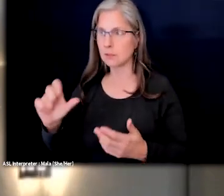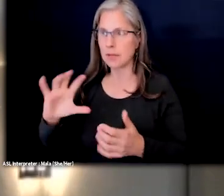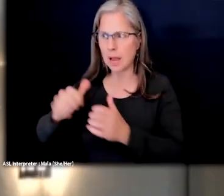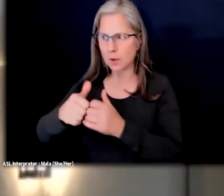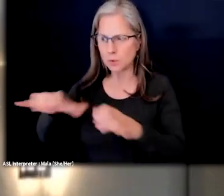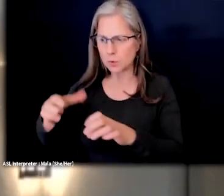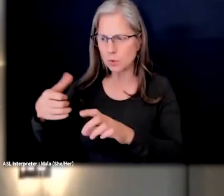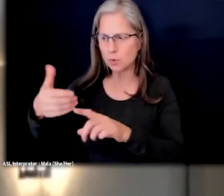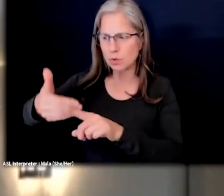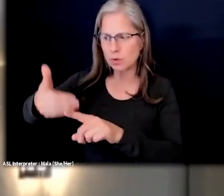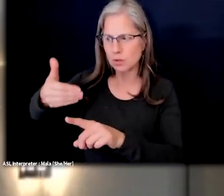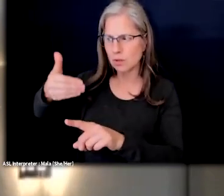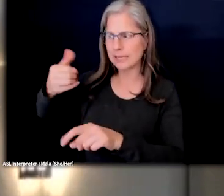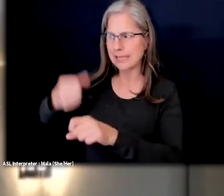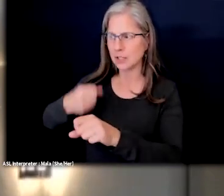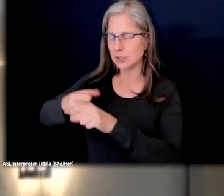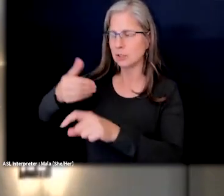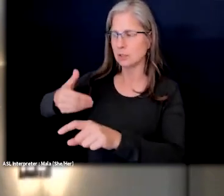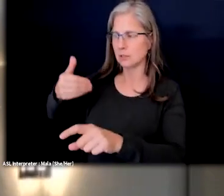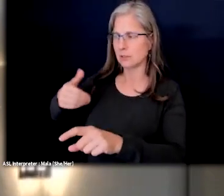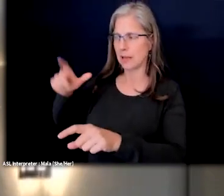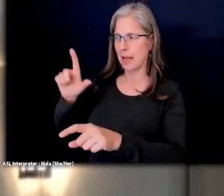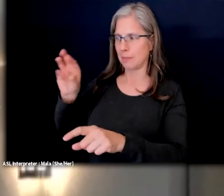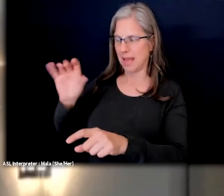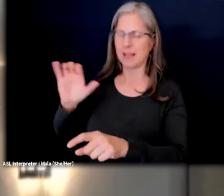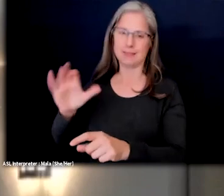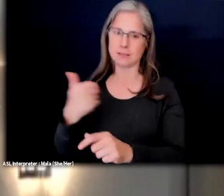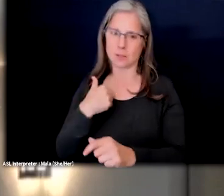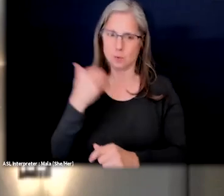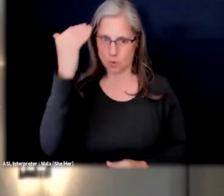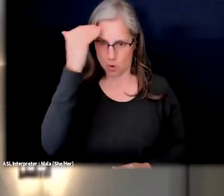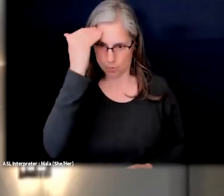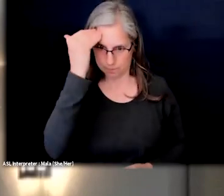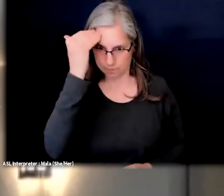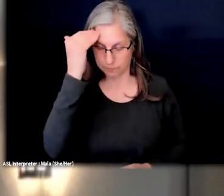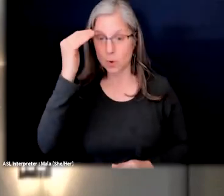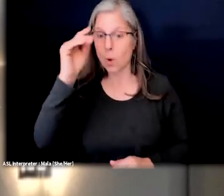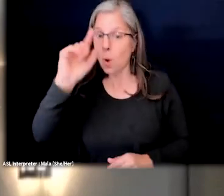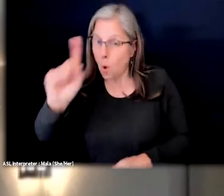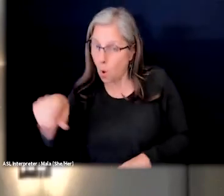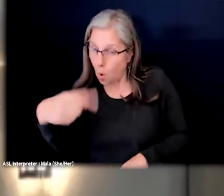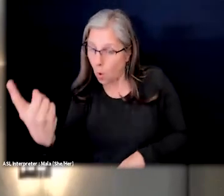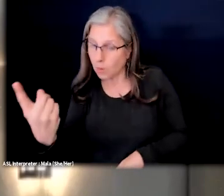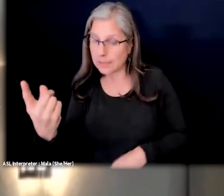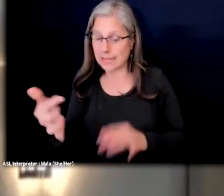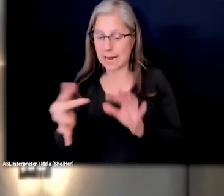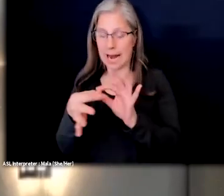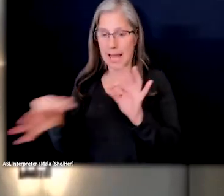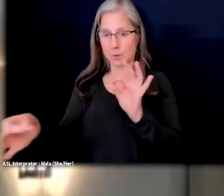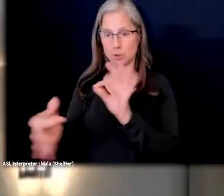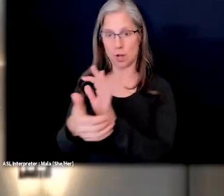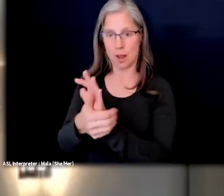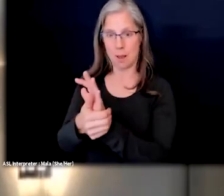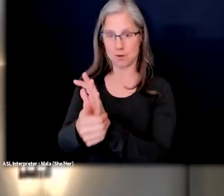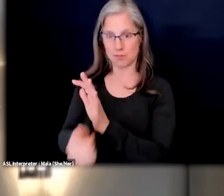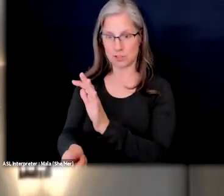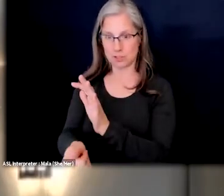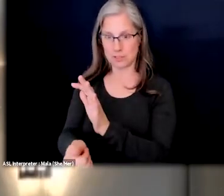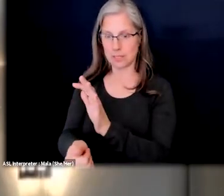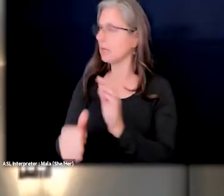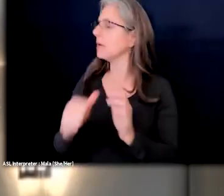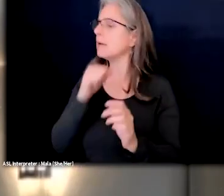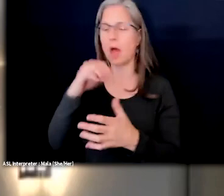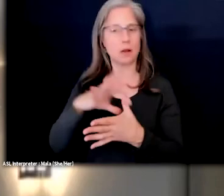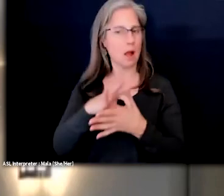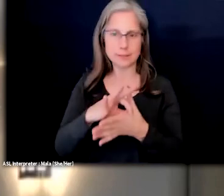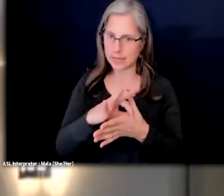year's LPAC and this year's LPAC, that is how you'll know. Only language proficiency then, not